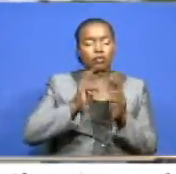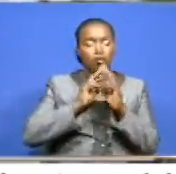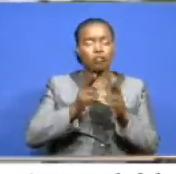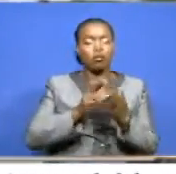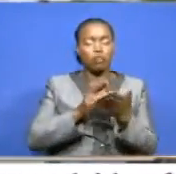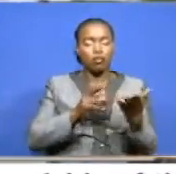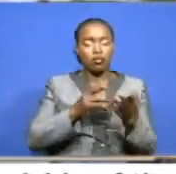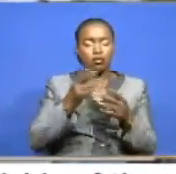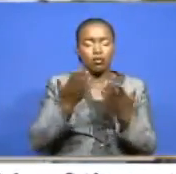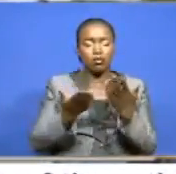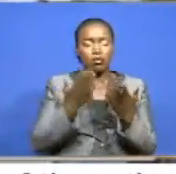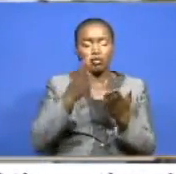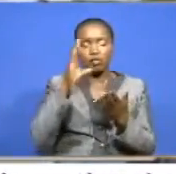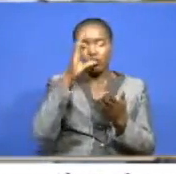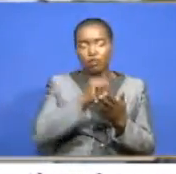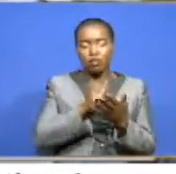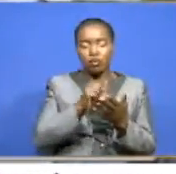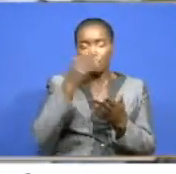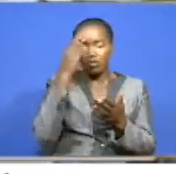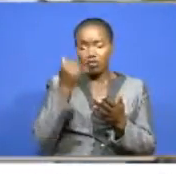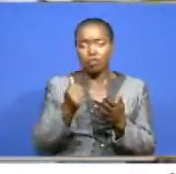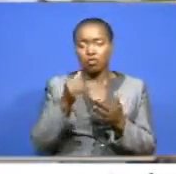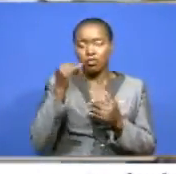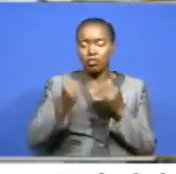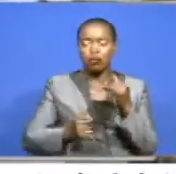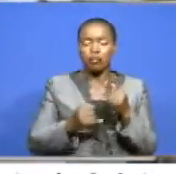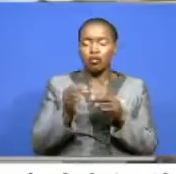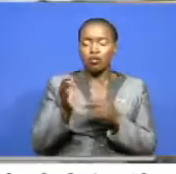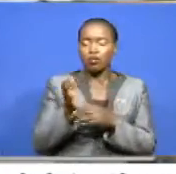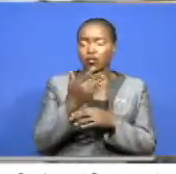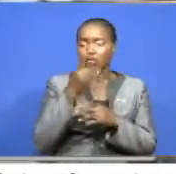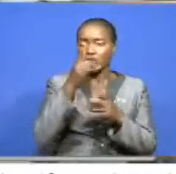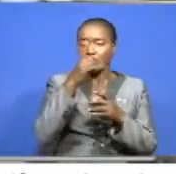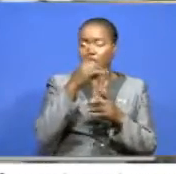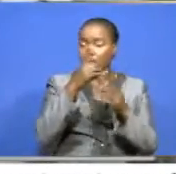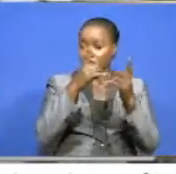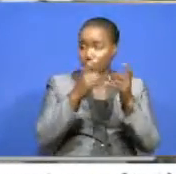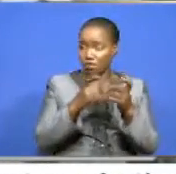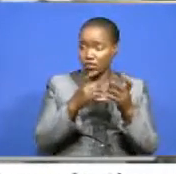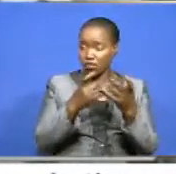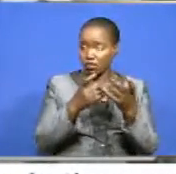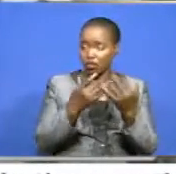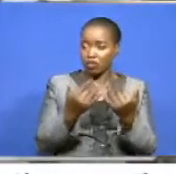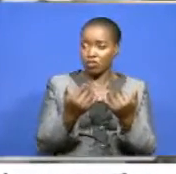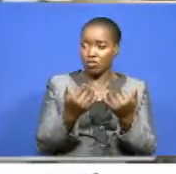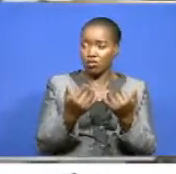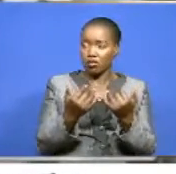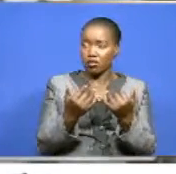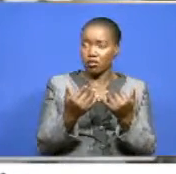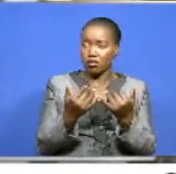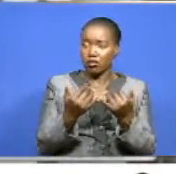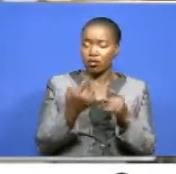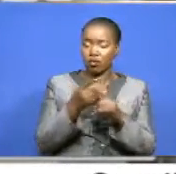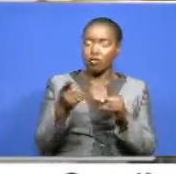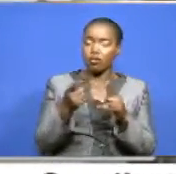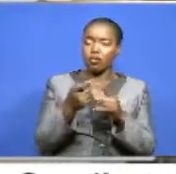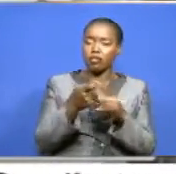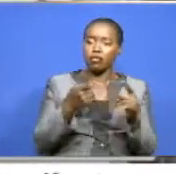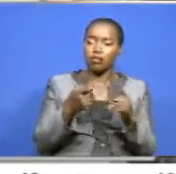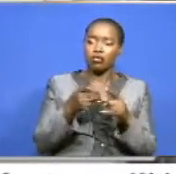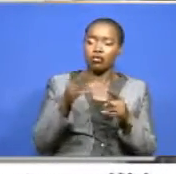maybe they have not been included because we have not seen the last draft right now? We have not got the final draft, but from the draft that we